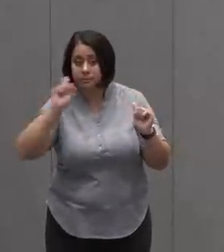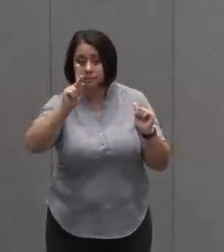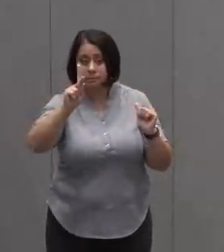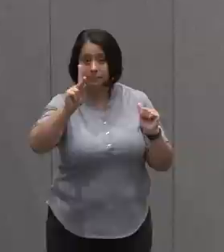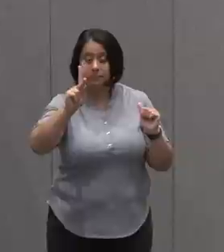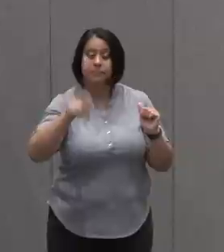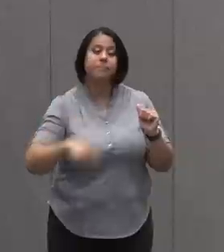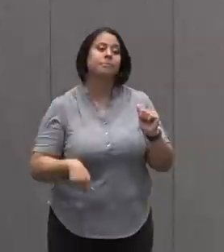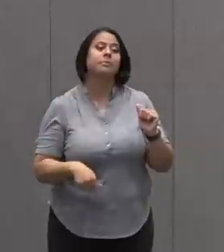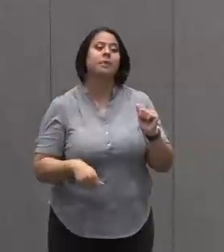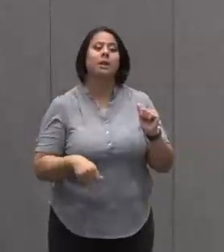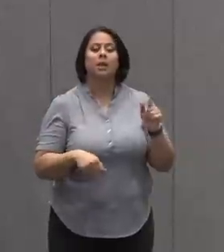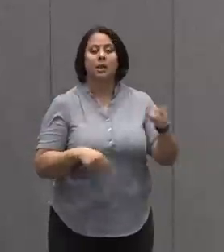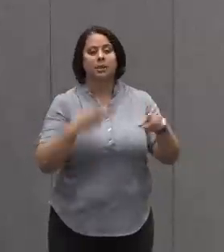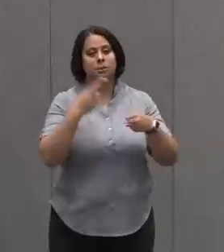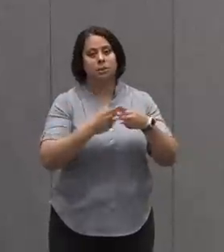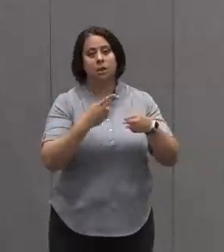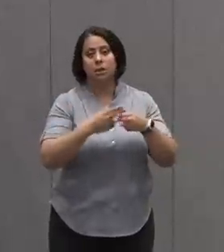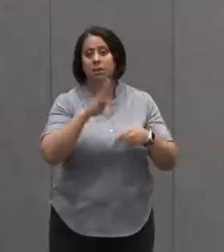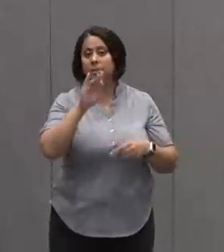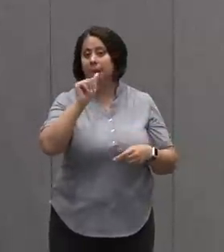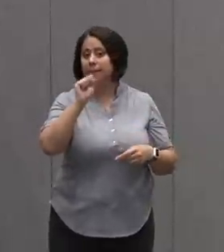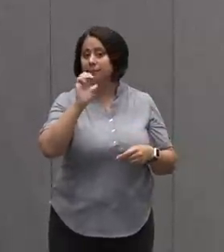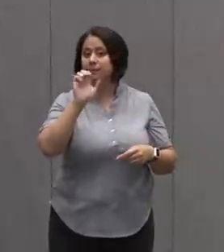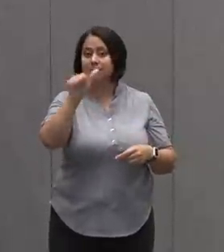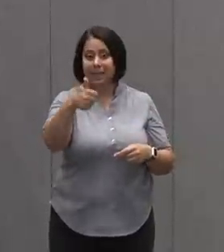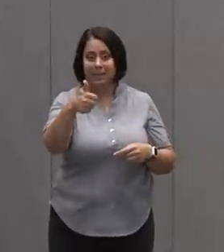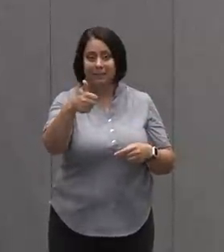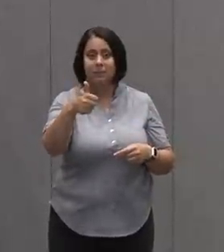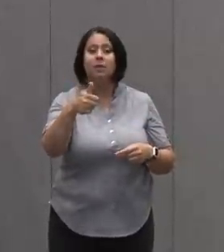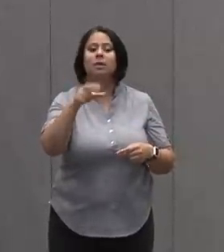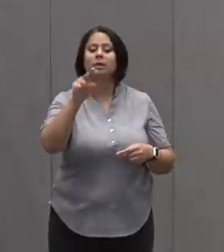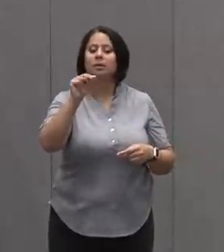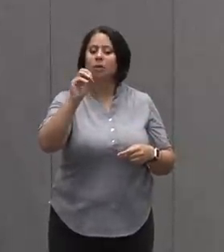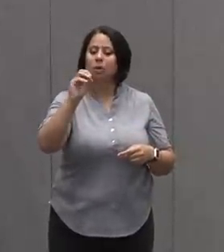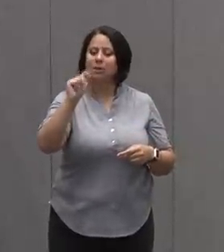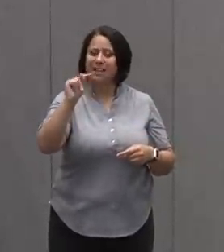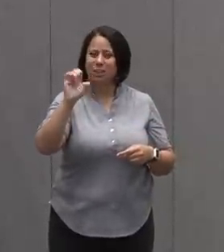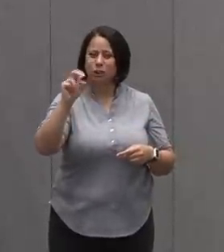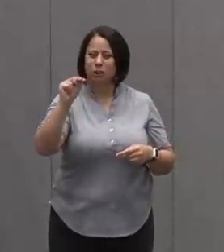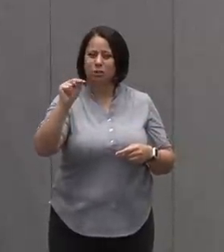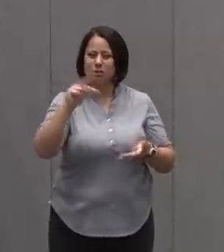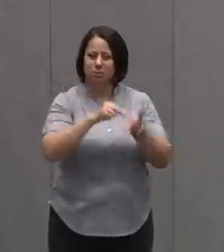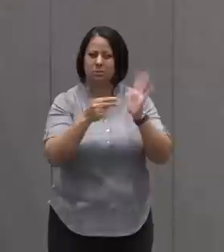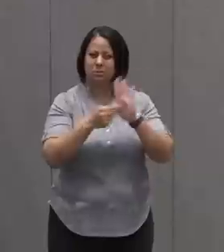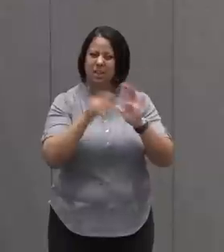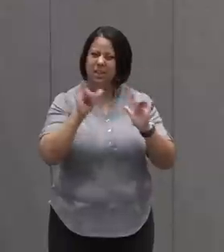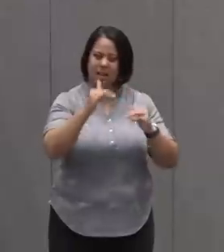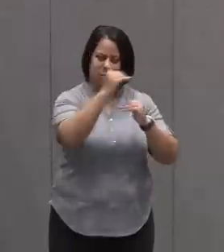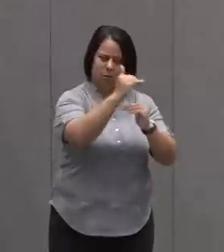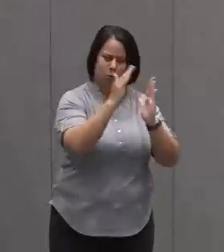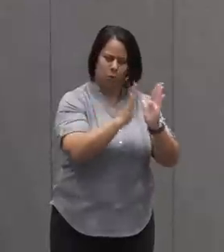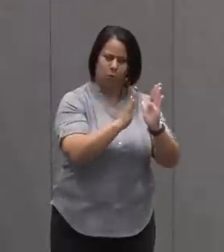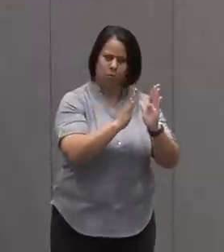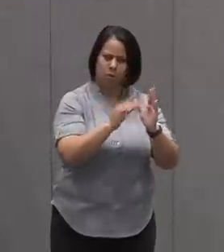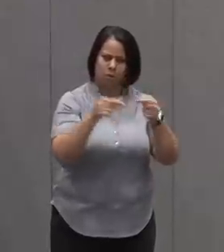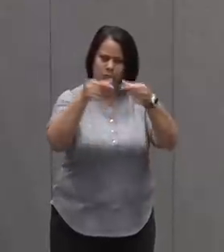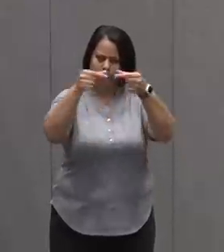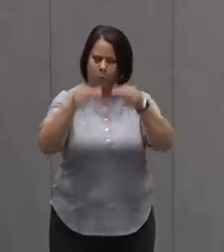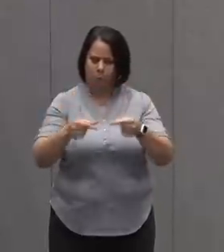we call it base 10 notation. So I drew a cube. The cube, remember,